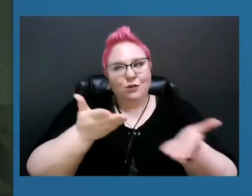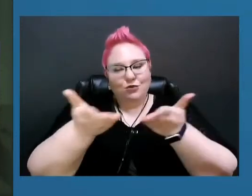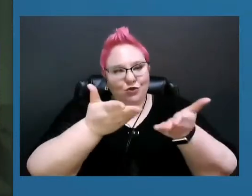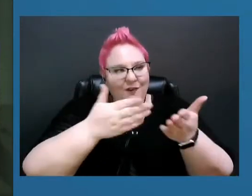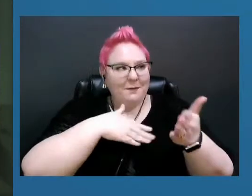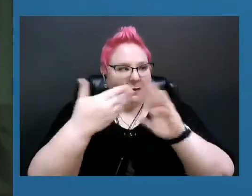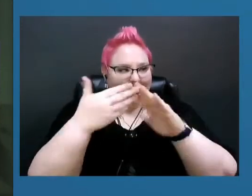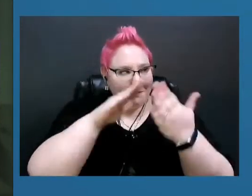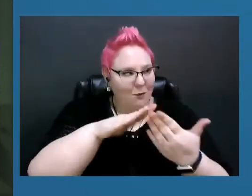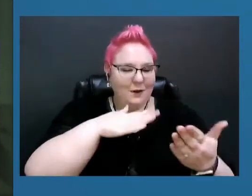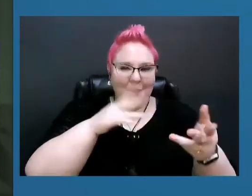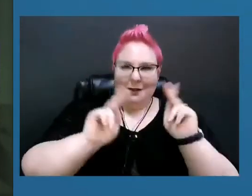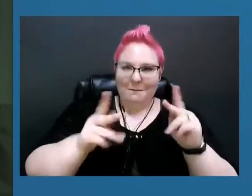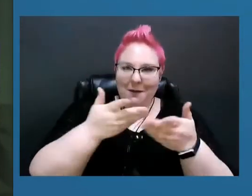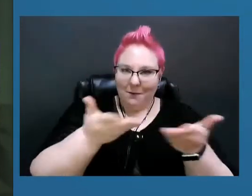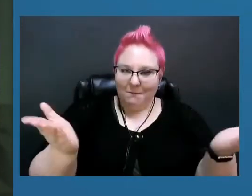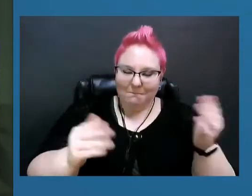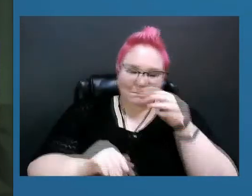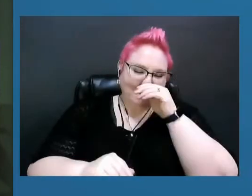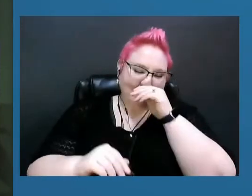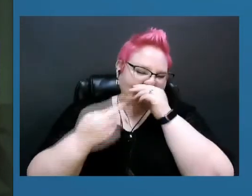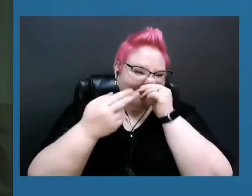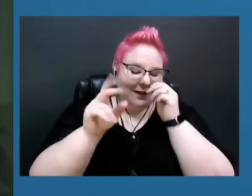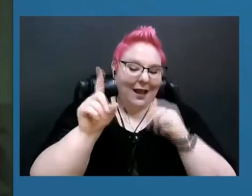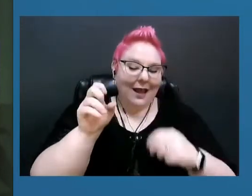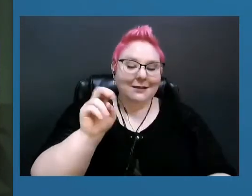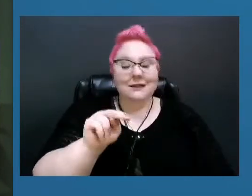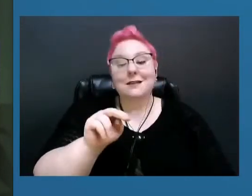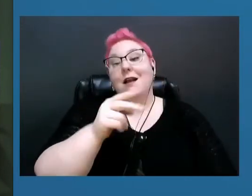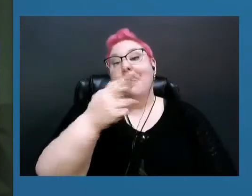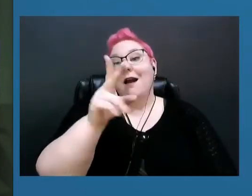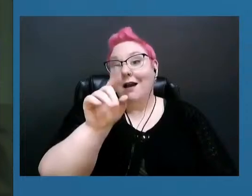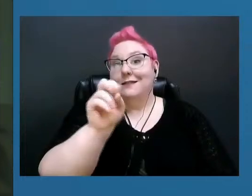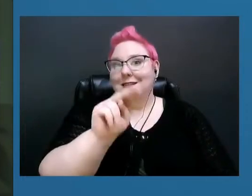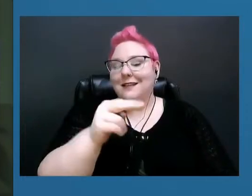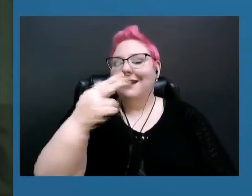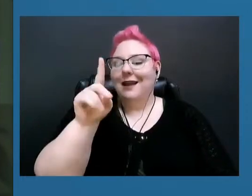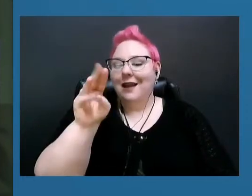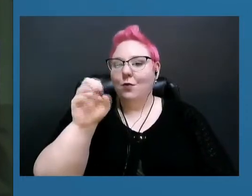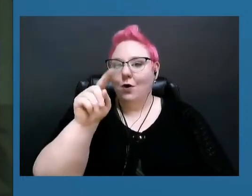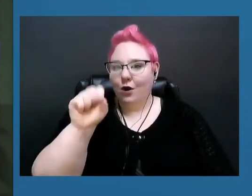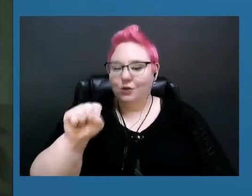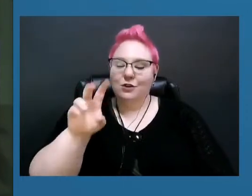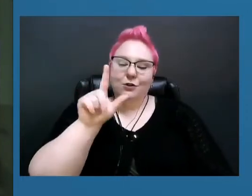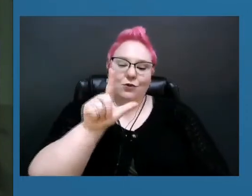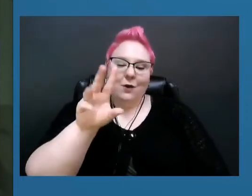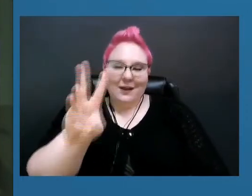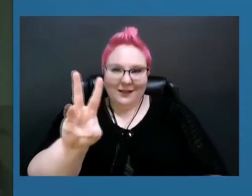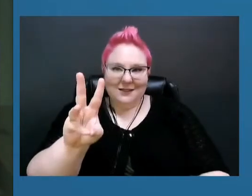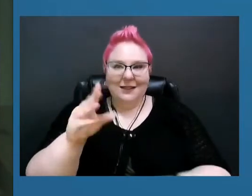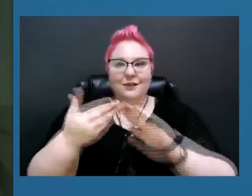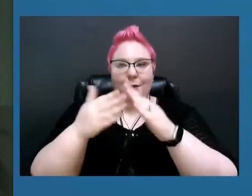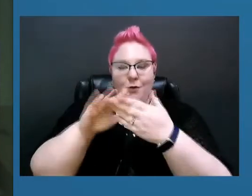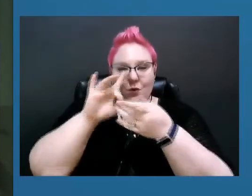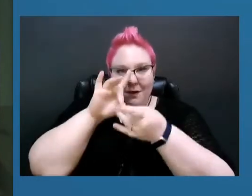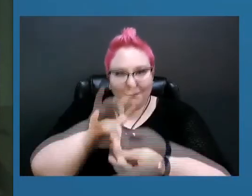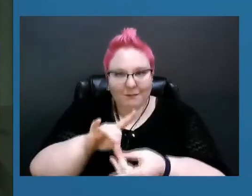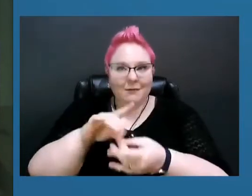region. Hudson Headwaters is a nonprofit network of 26 community-based primary care centers serving